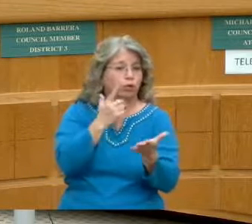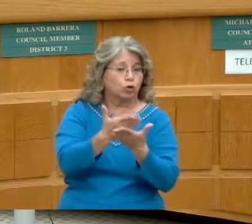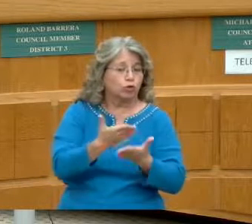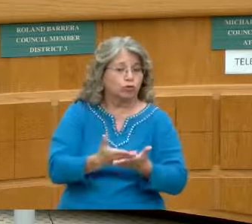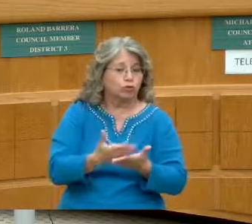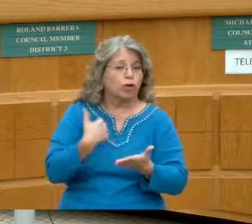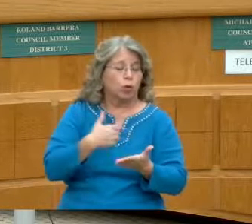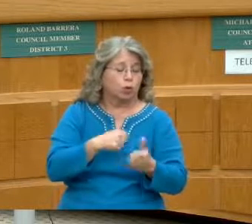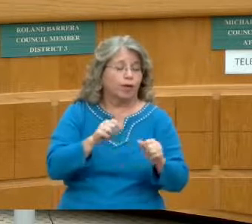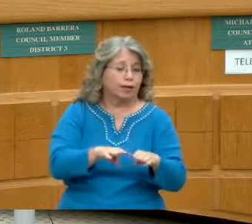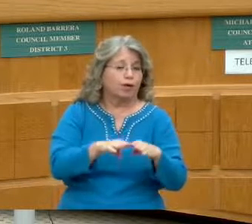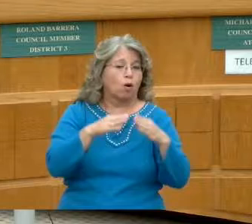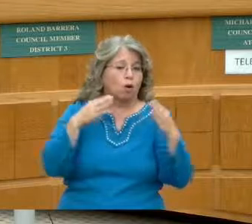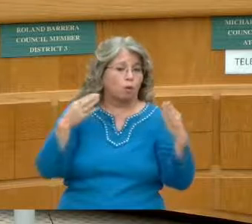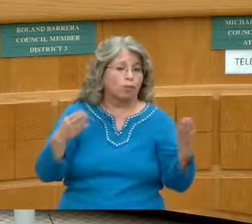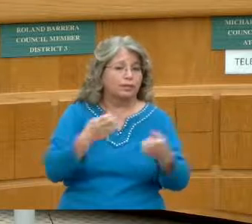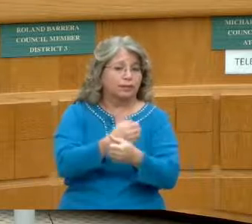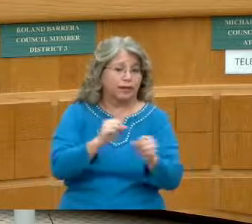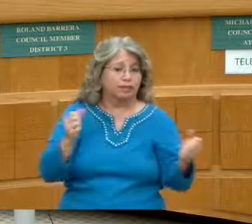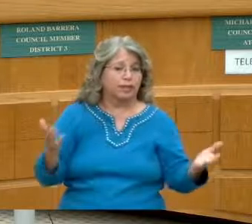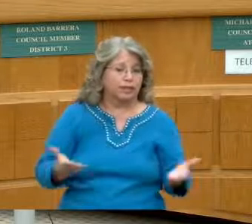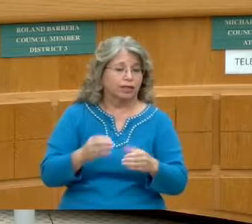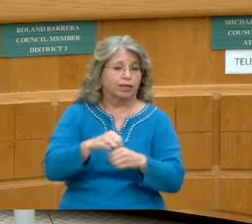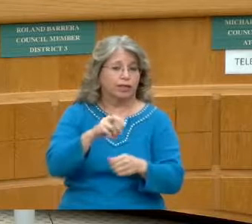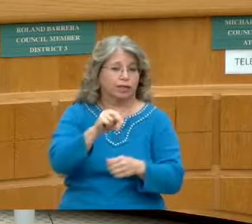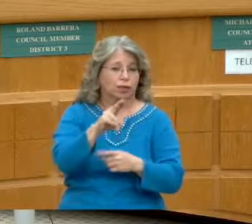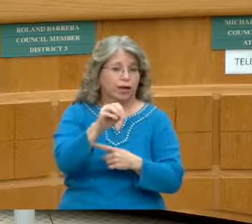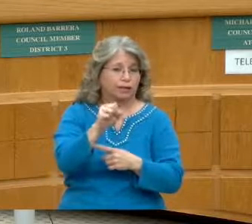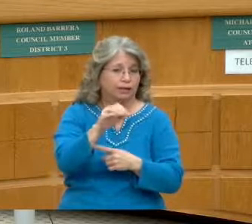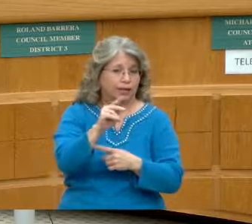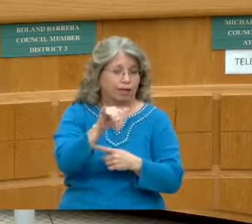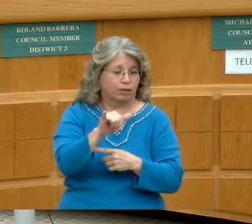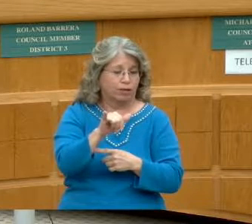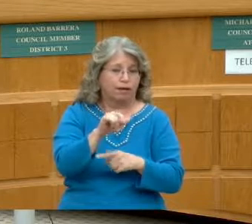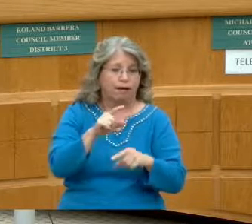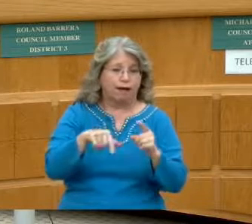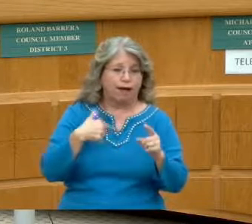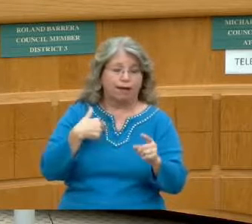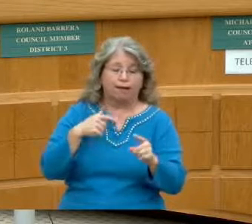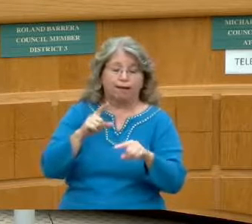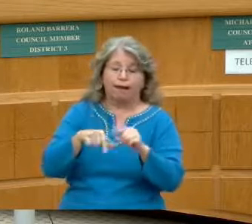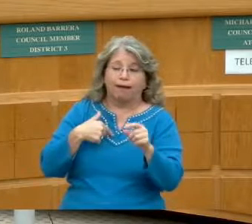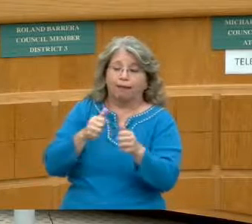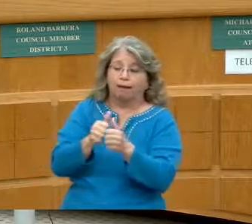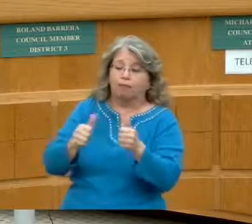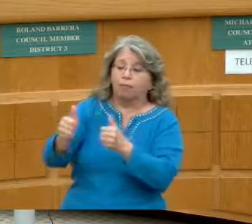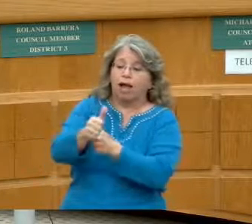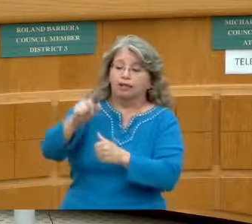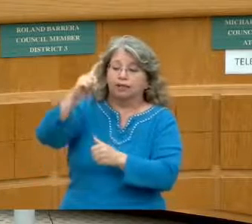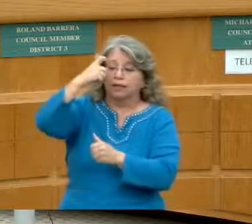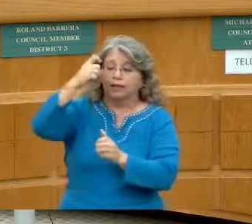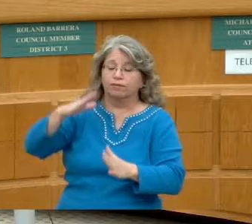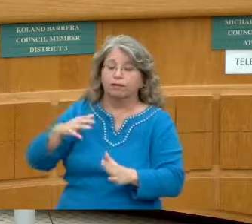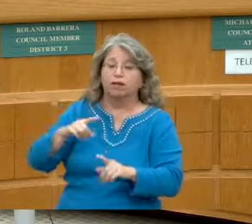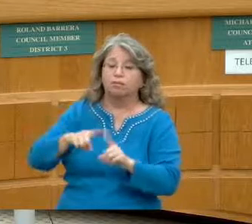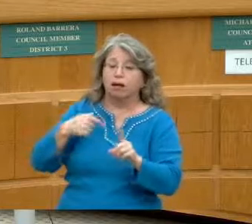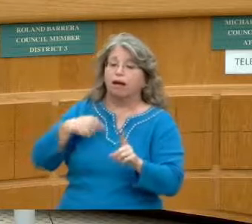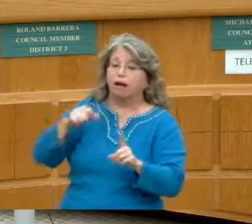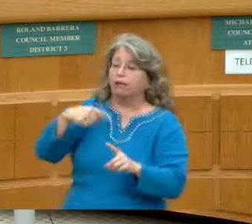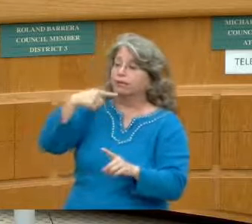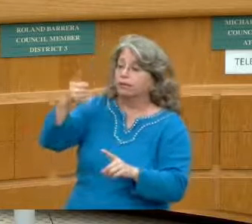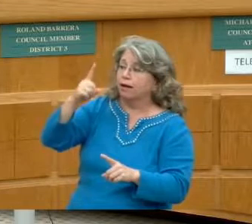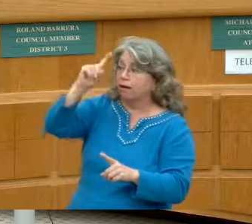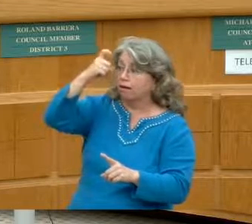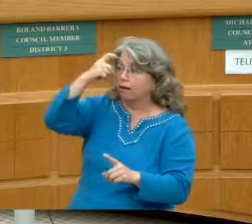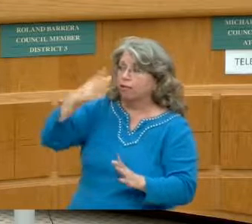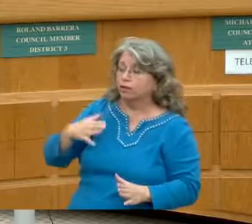Nueces County. And I can't get ahead of the governor, but I can tell him that we're ready and we're able to move forward if the data